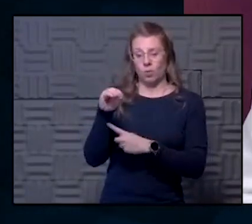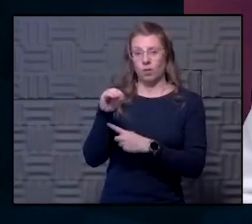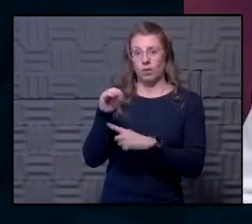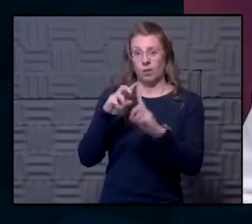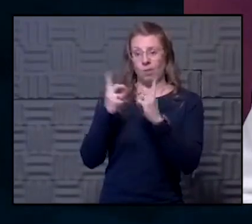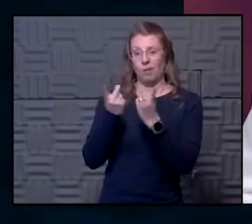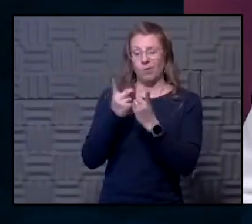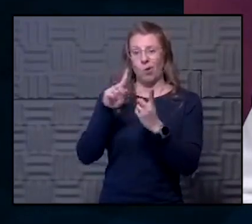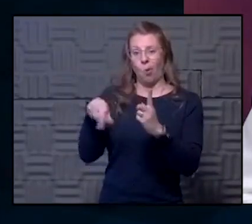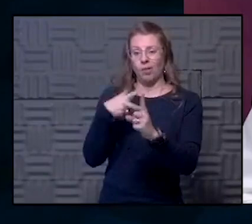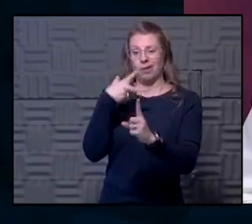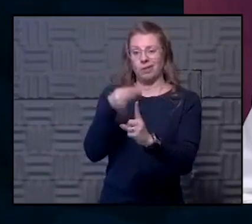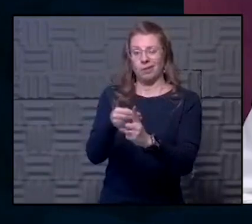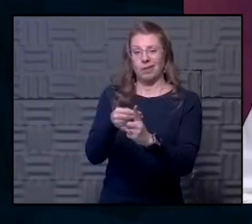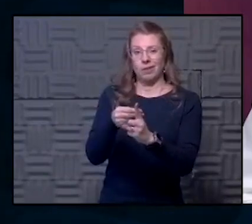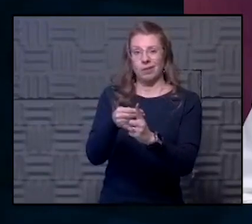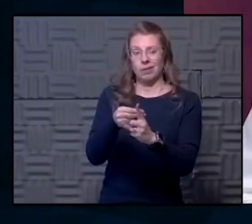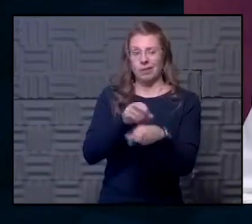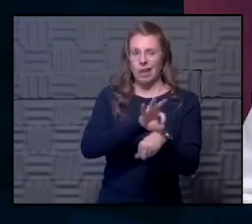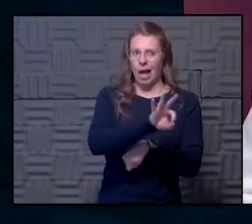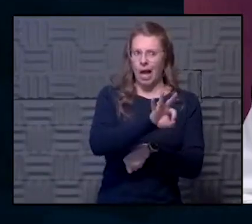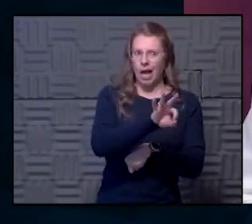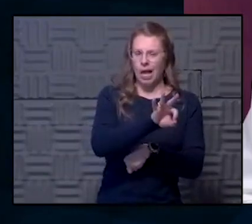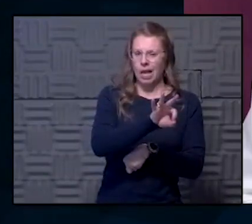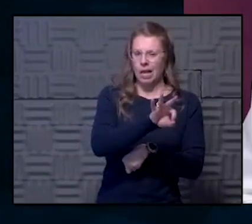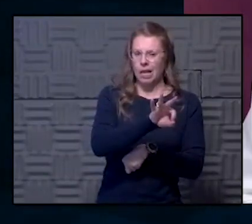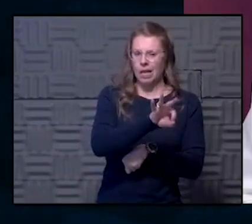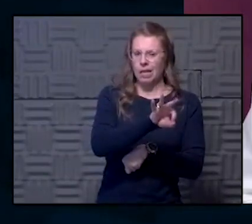only vaccinating from 9 to